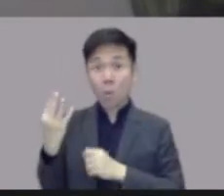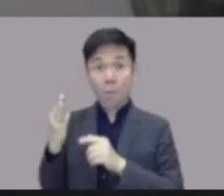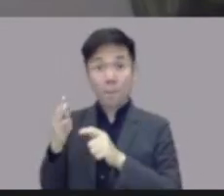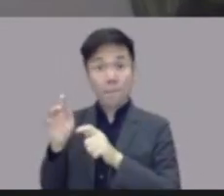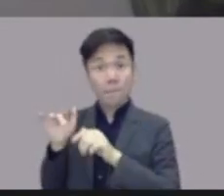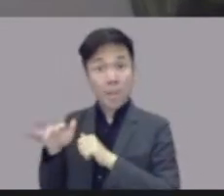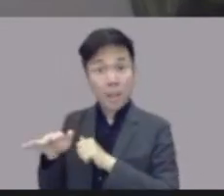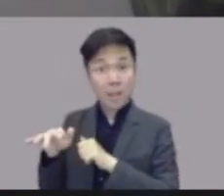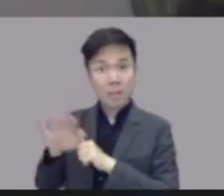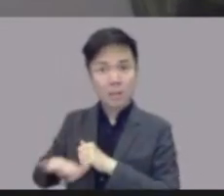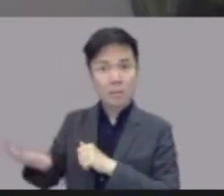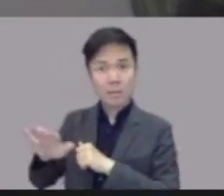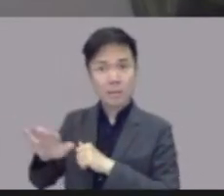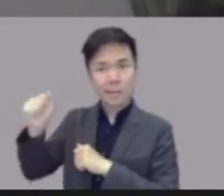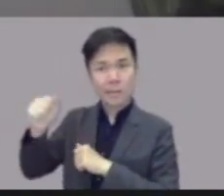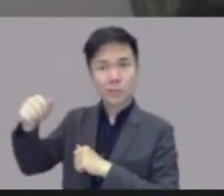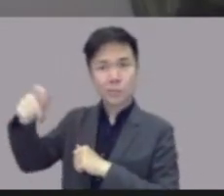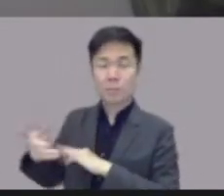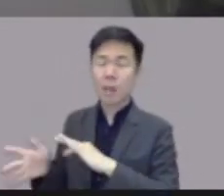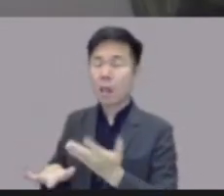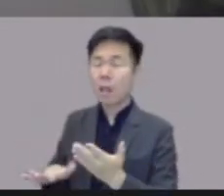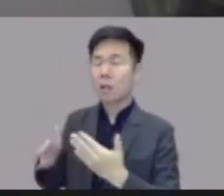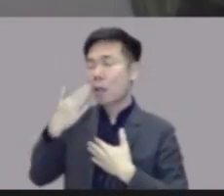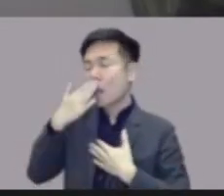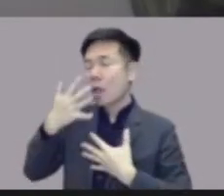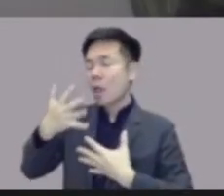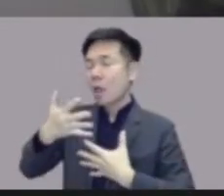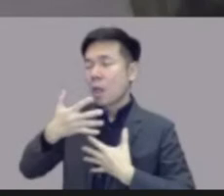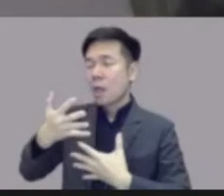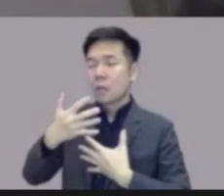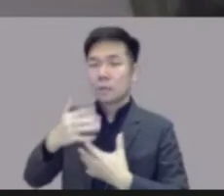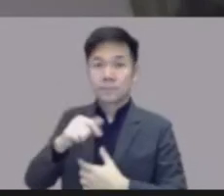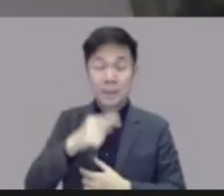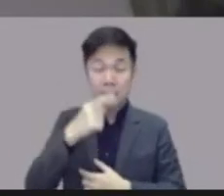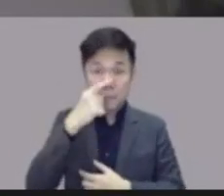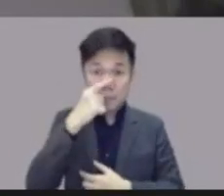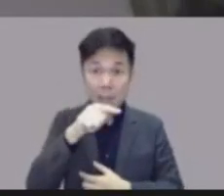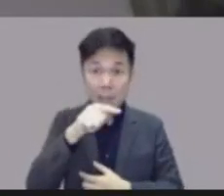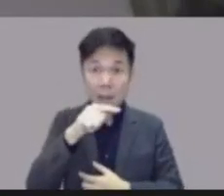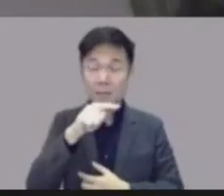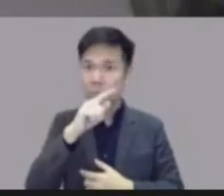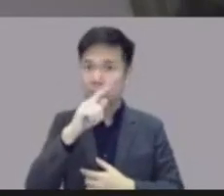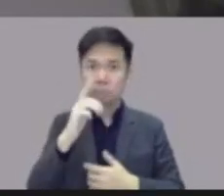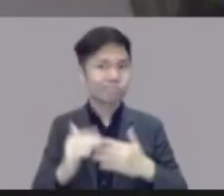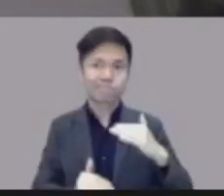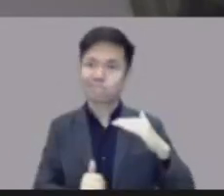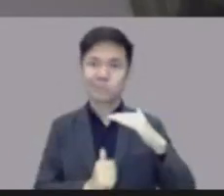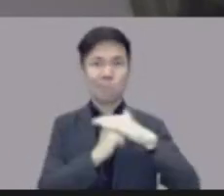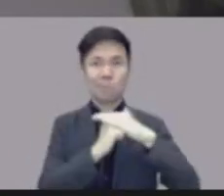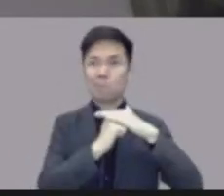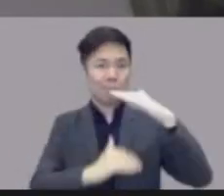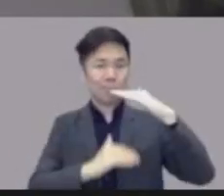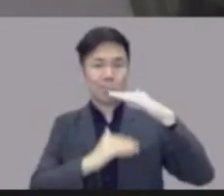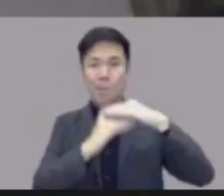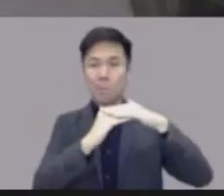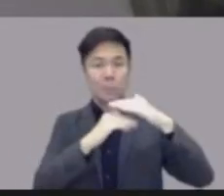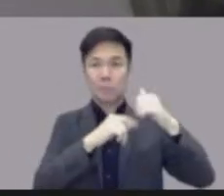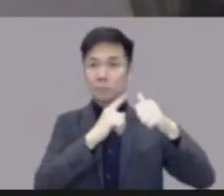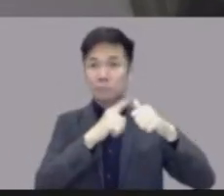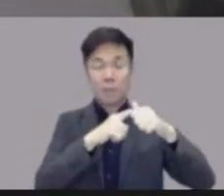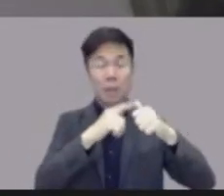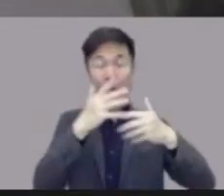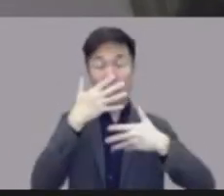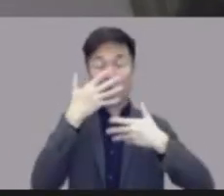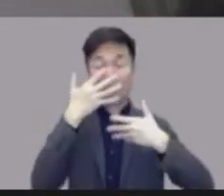within the asean region Thailand ranks amongst the top in terms of its poor air quality based on the state